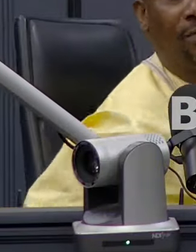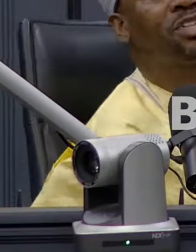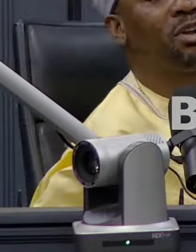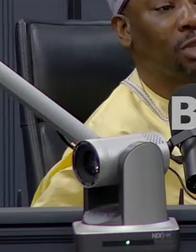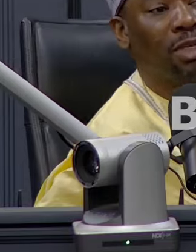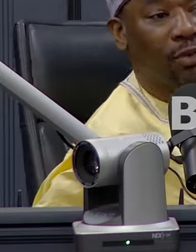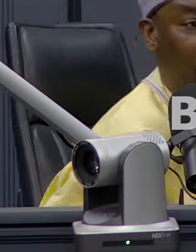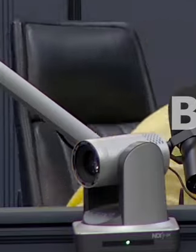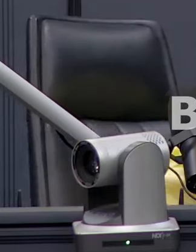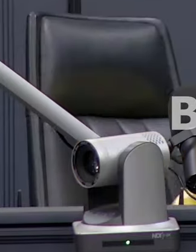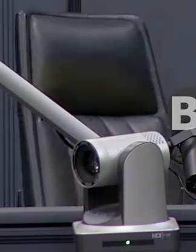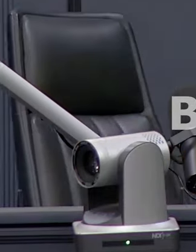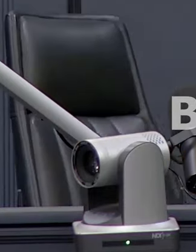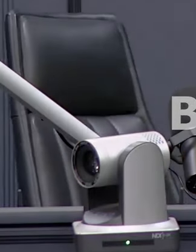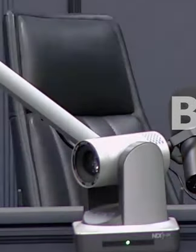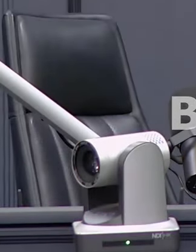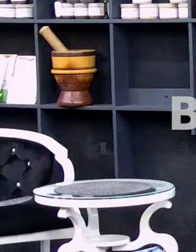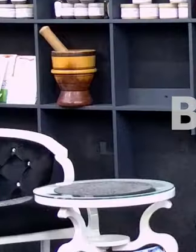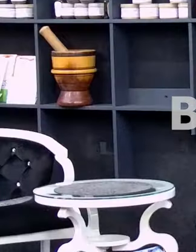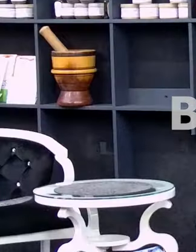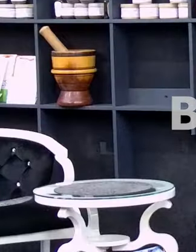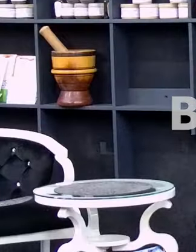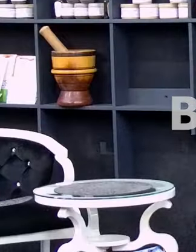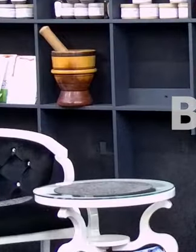Make I even tell you something for here.